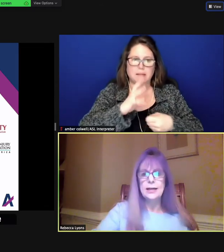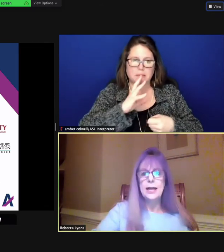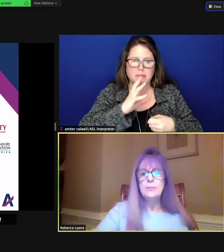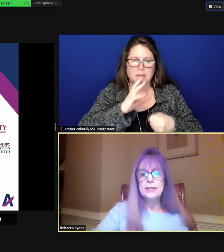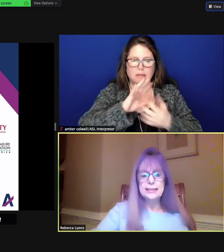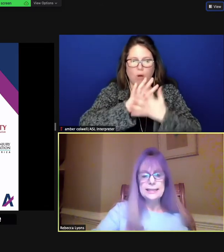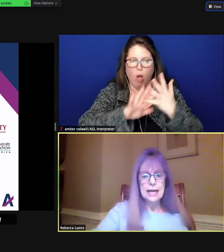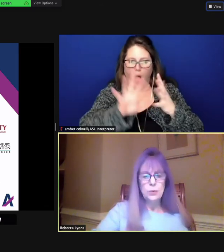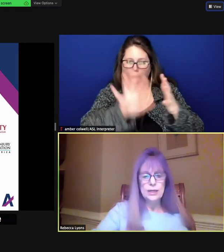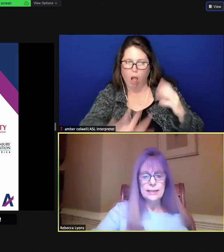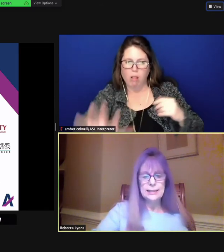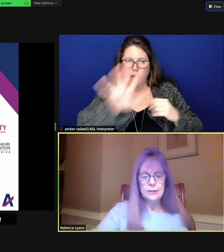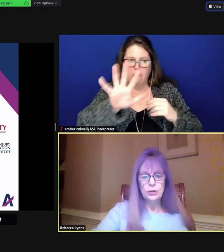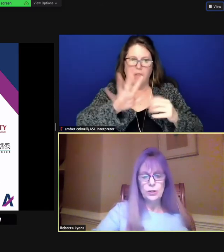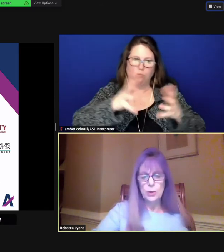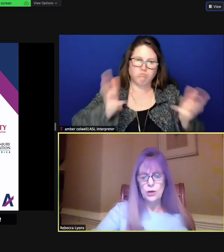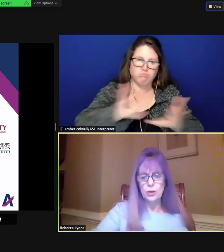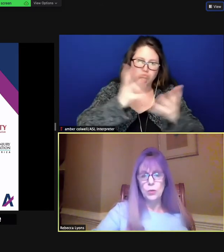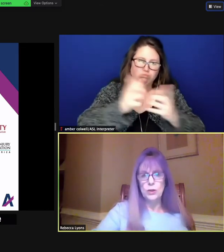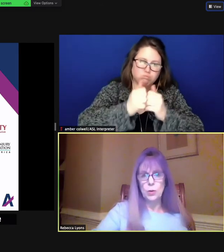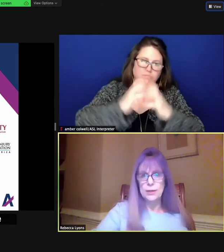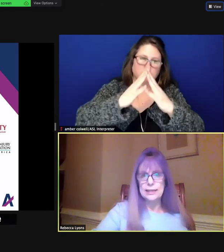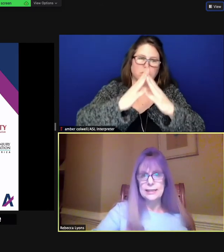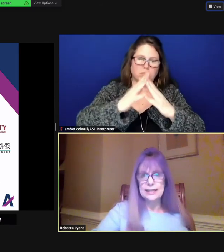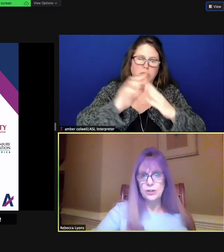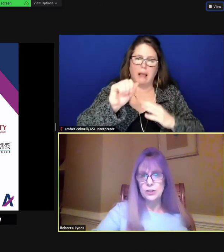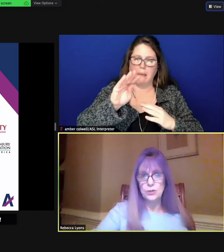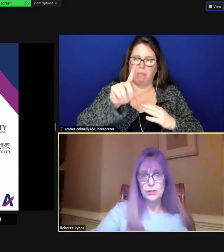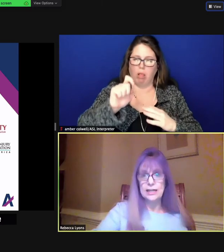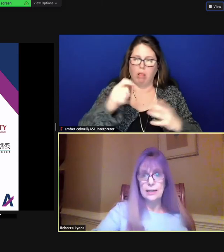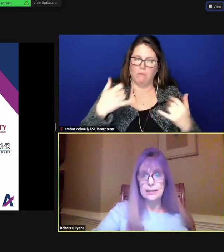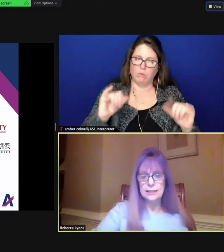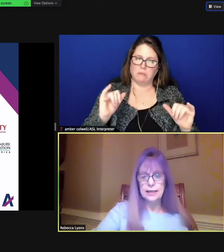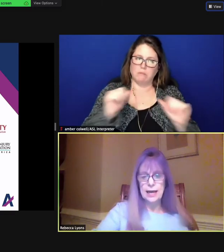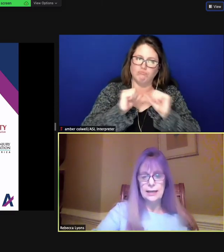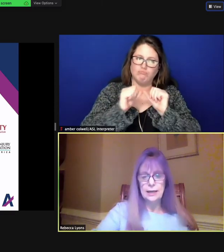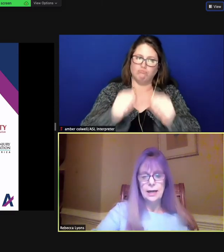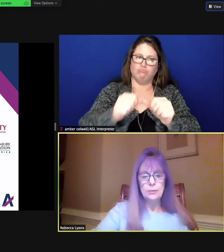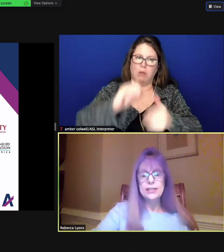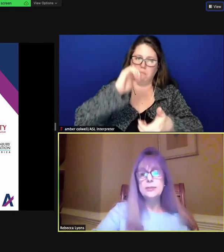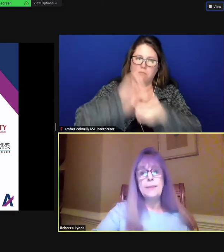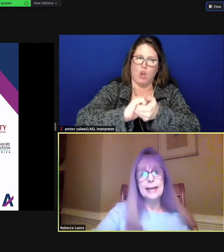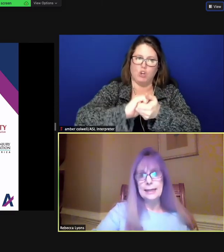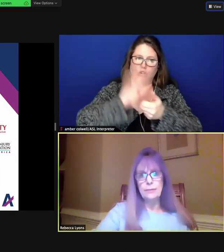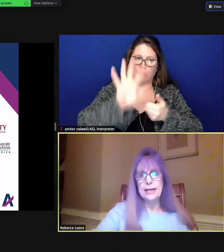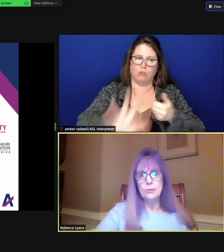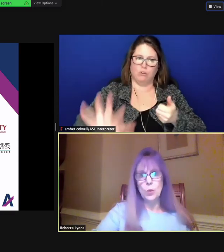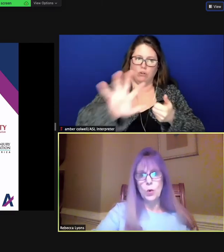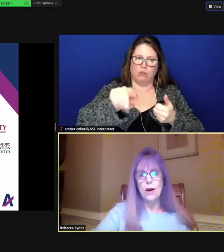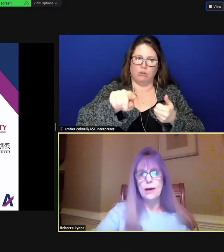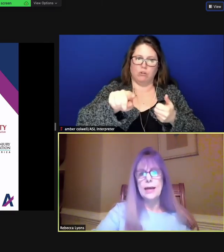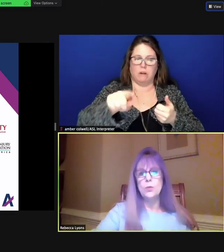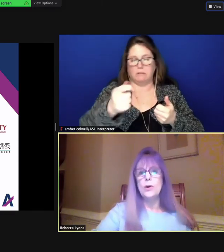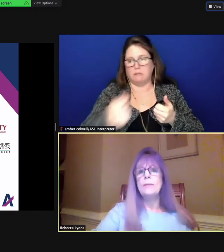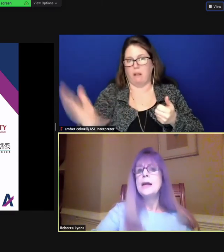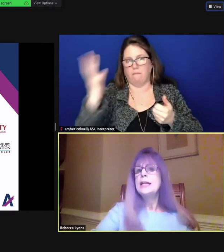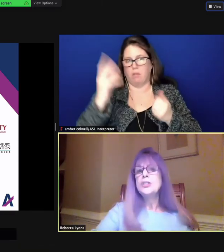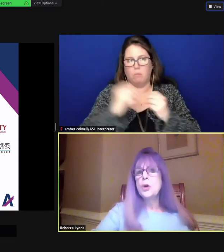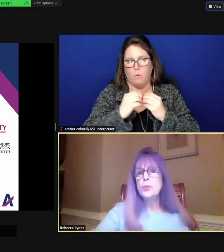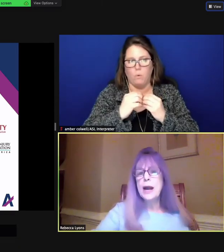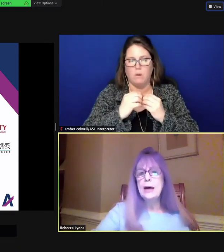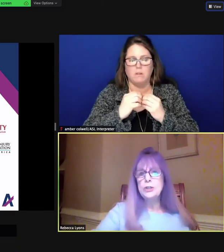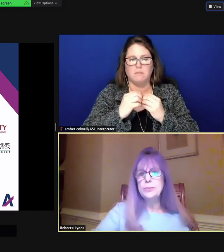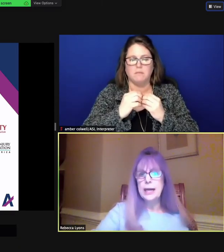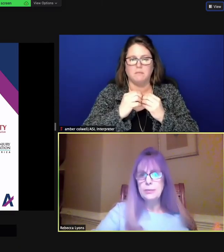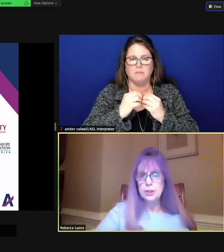Act. But today we continue to partner with the organizations you see on this slide, plus many, many more. And we're